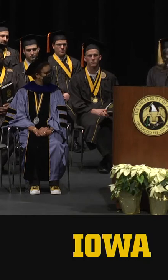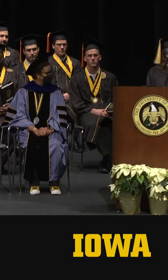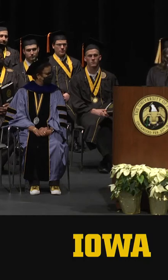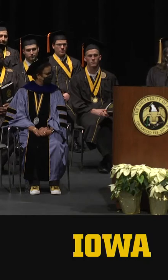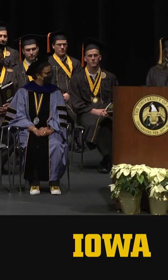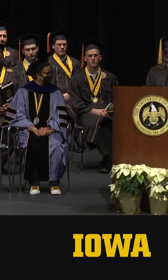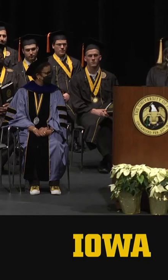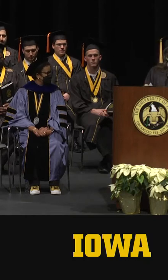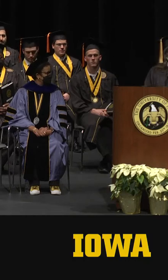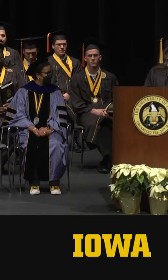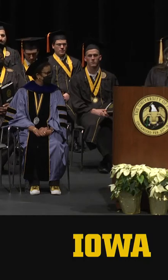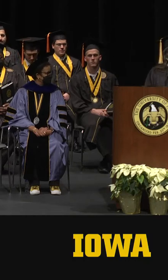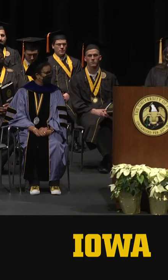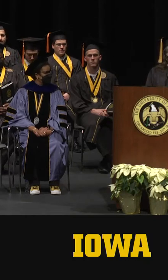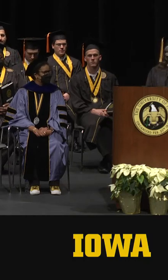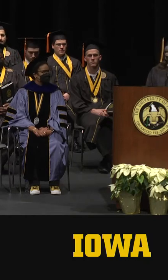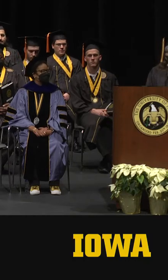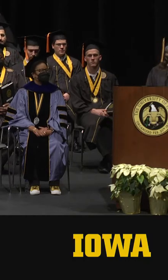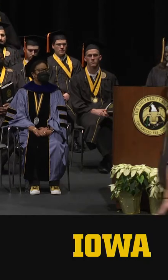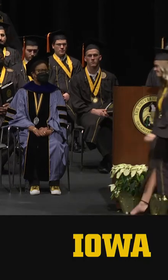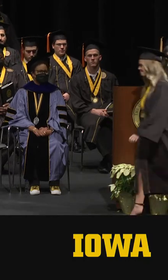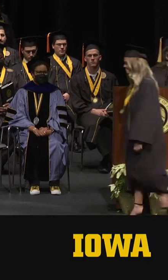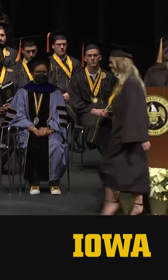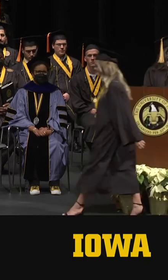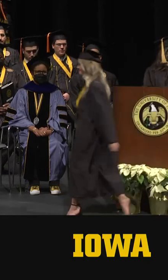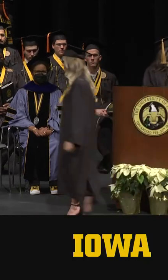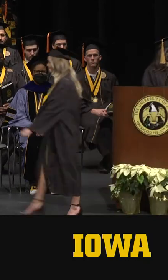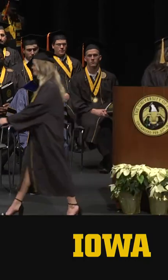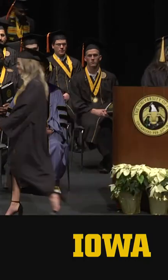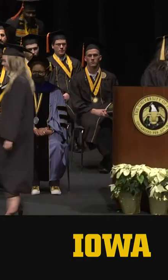Sophia Schultz, with a minor in business administration.